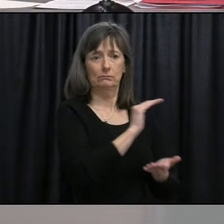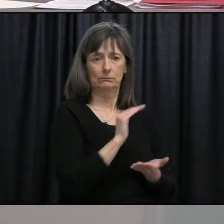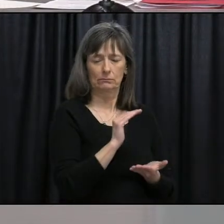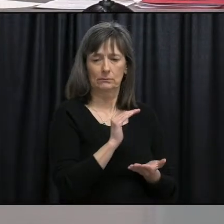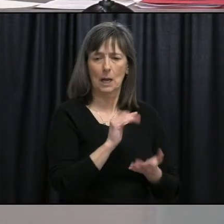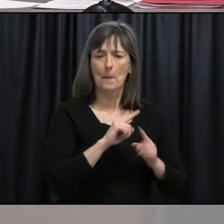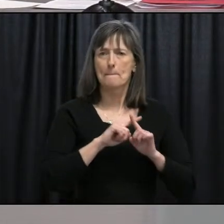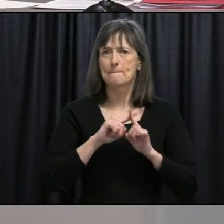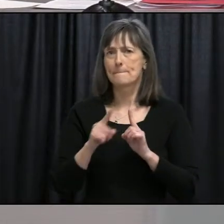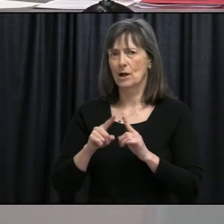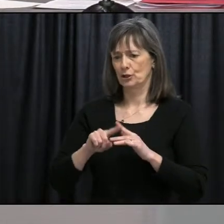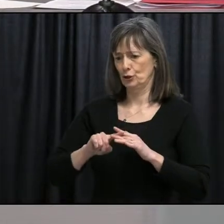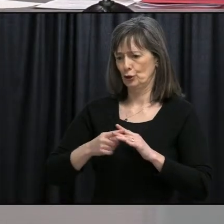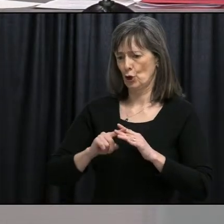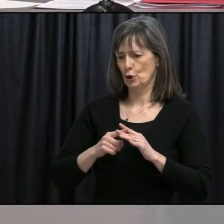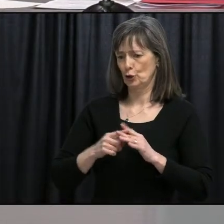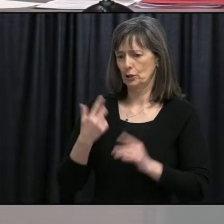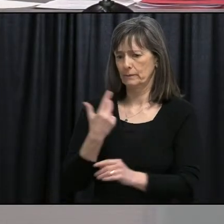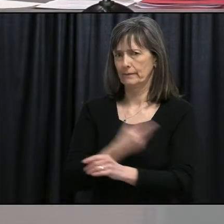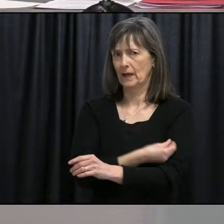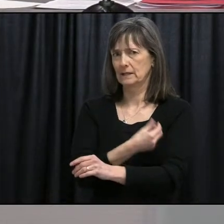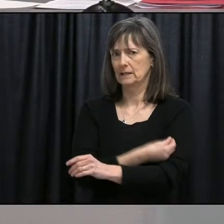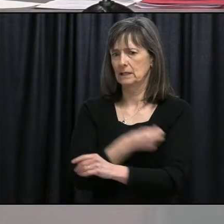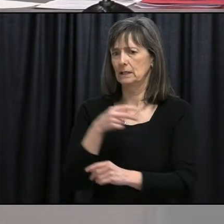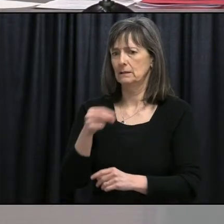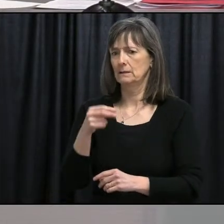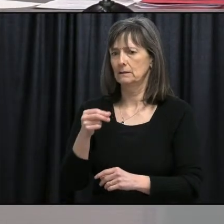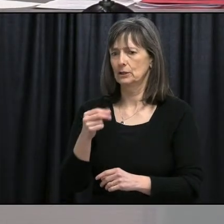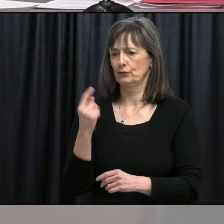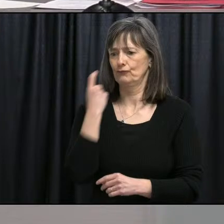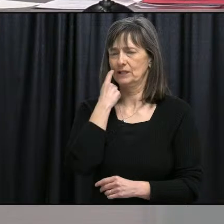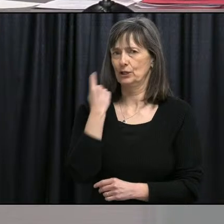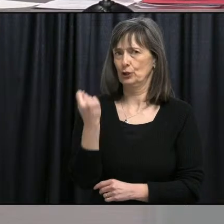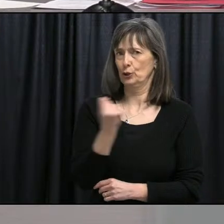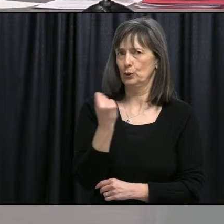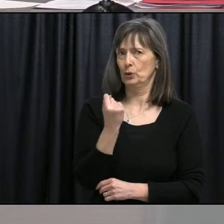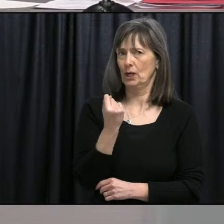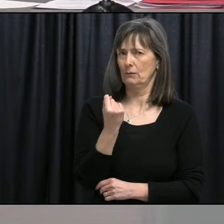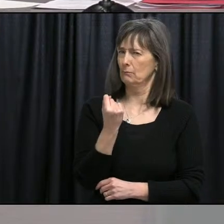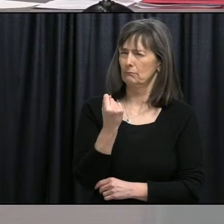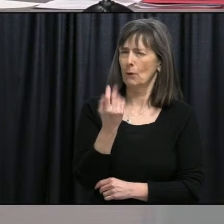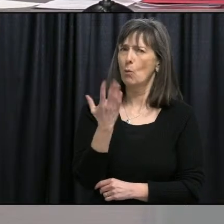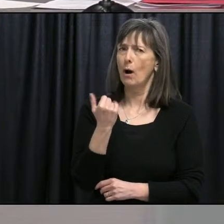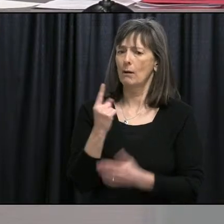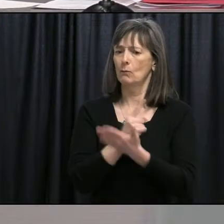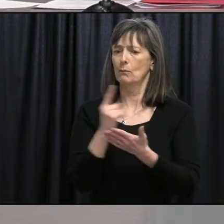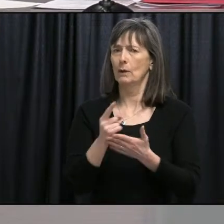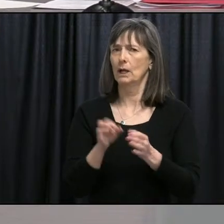being administered, I believe, on Tuesday. Why was there a week delay in getting that into arms?